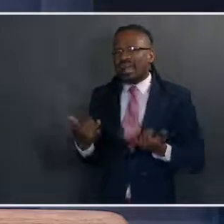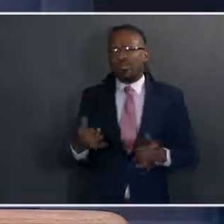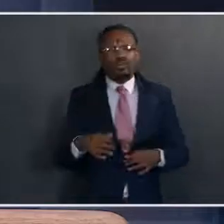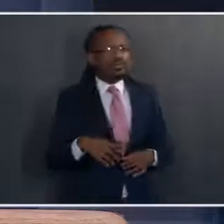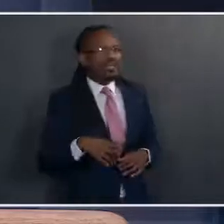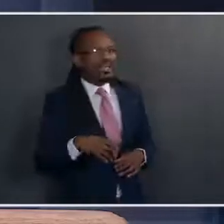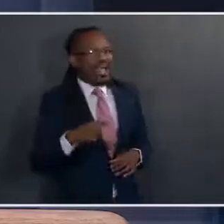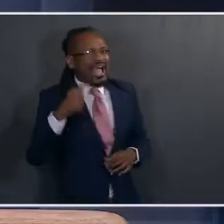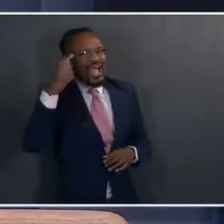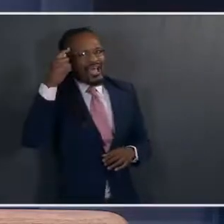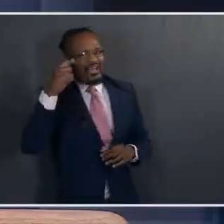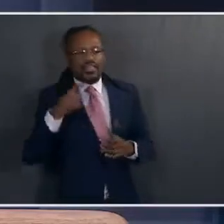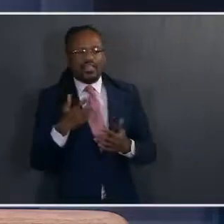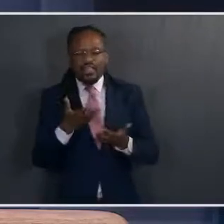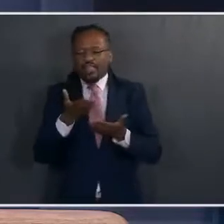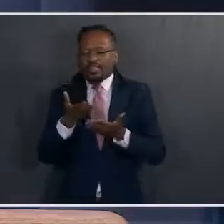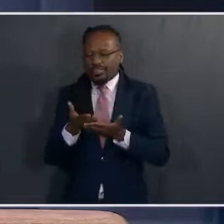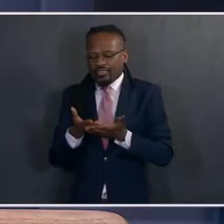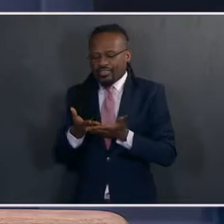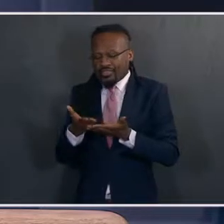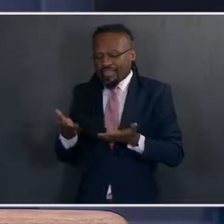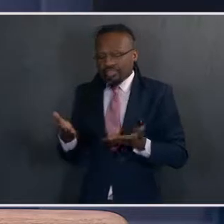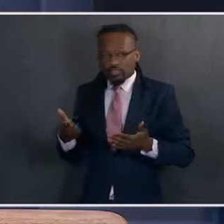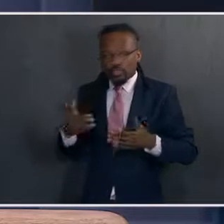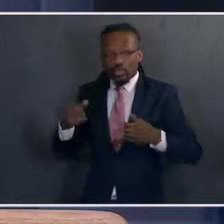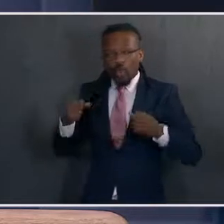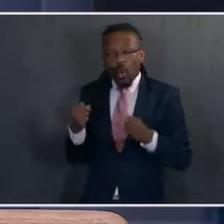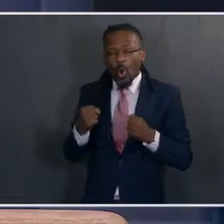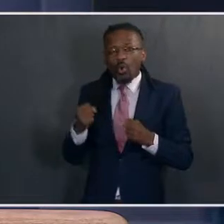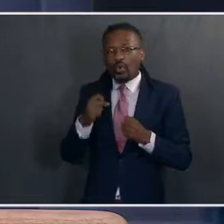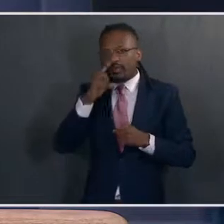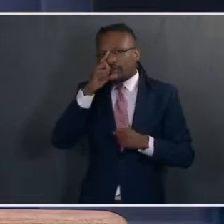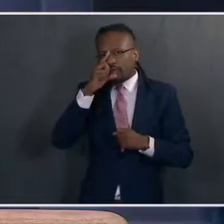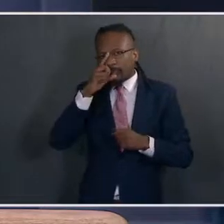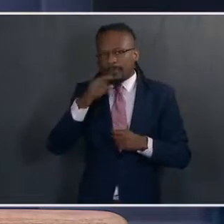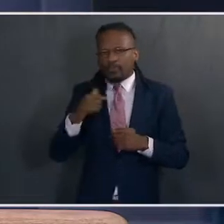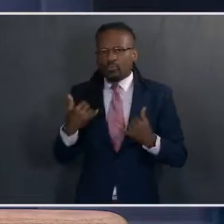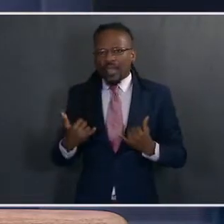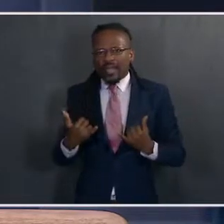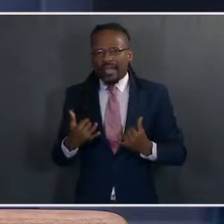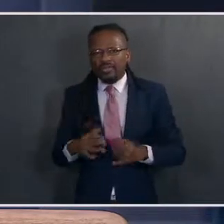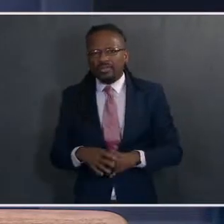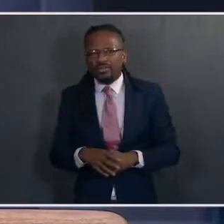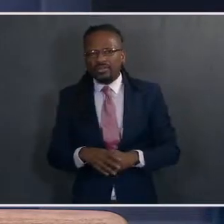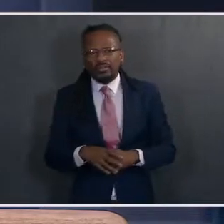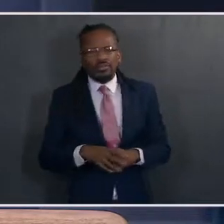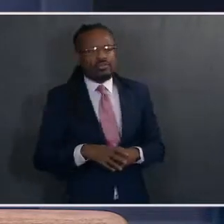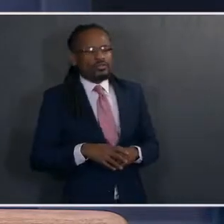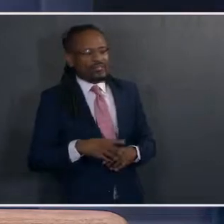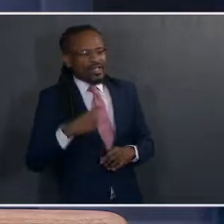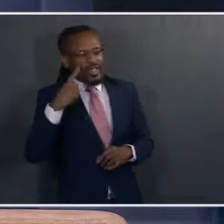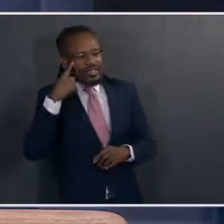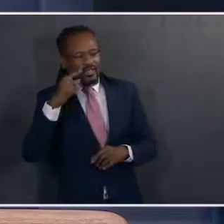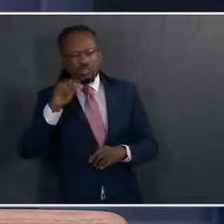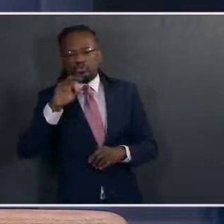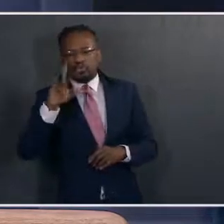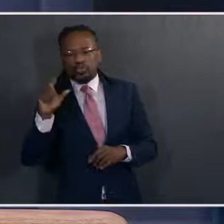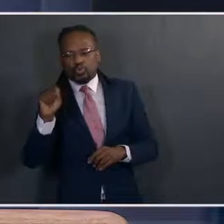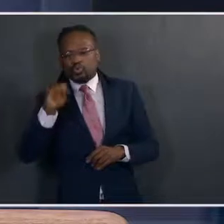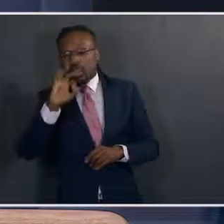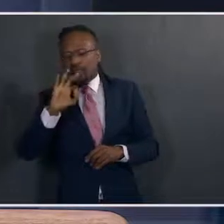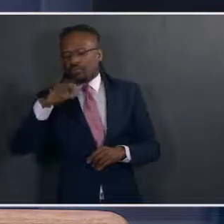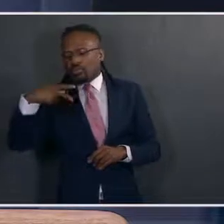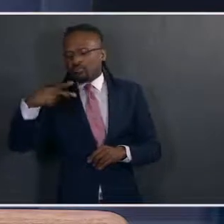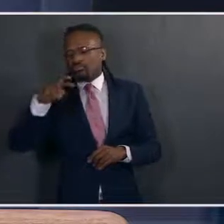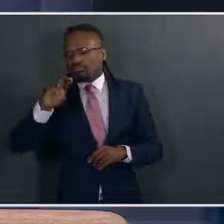not spoken with the president about RT or Sputnik. I think it's pretty factual to say they are tools of propaganda who work on behalf of the Russian government.